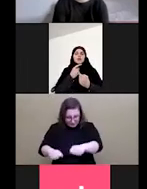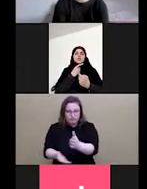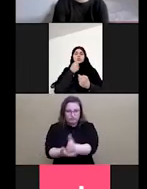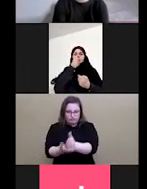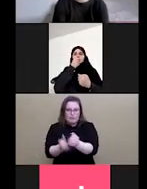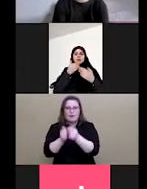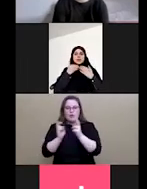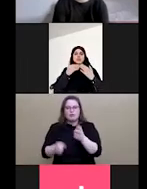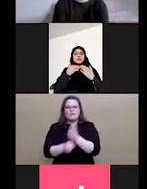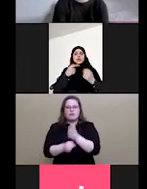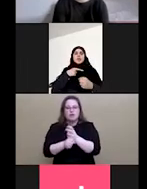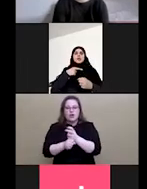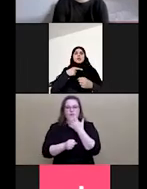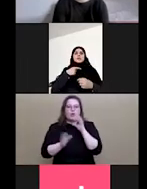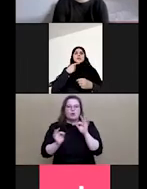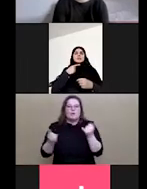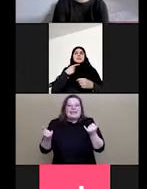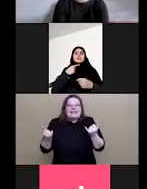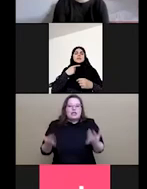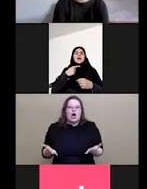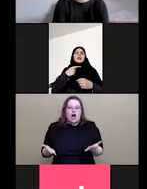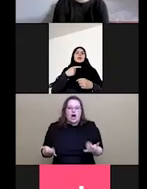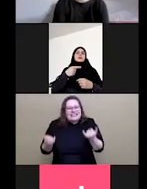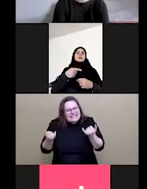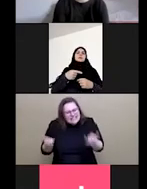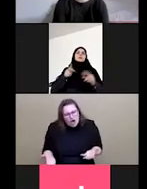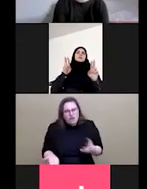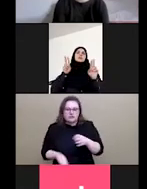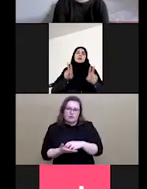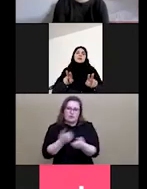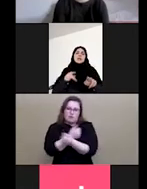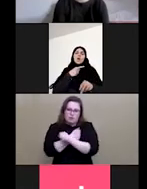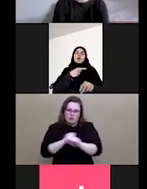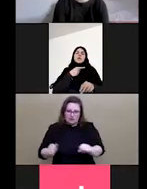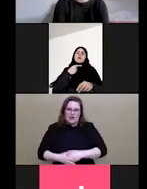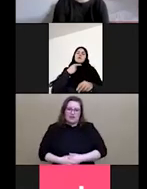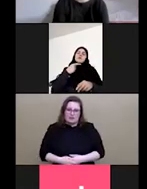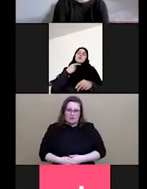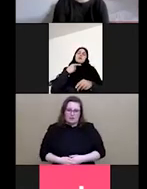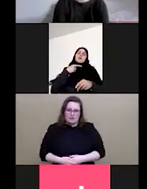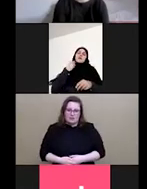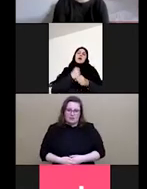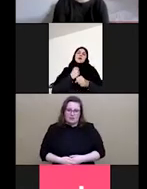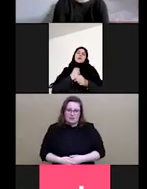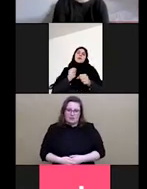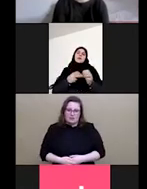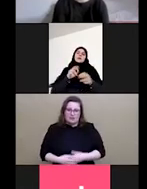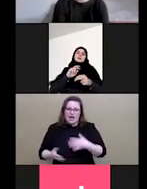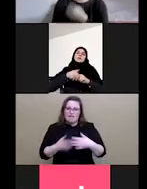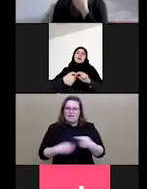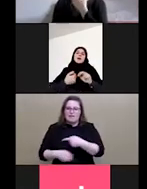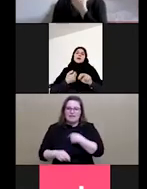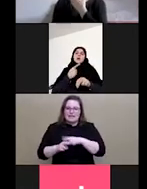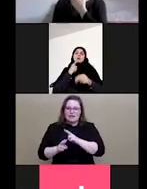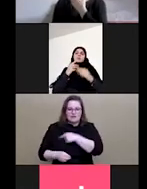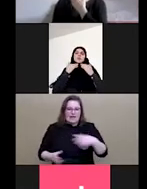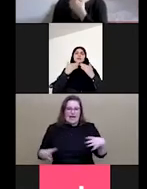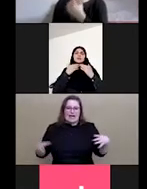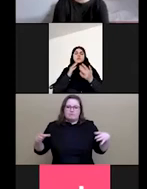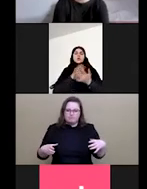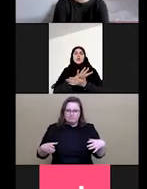Bosnia and Herzegovina today. What is it that would make us all feel that we live in a stable and secure